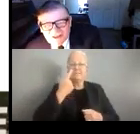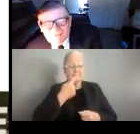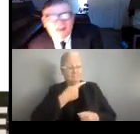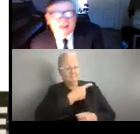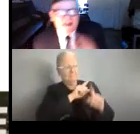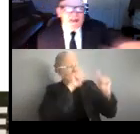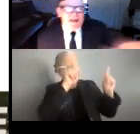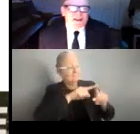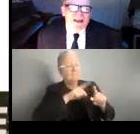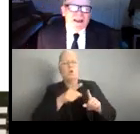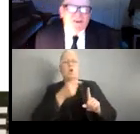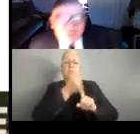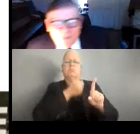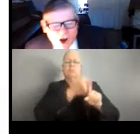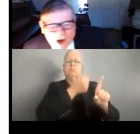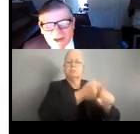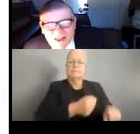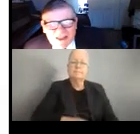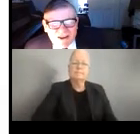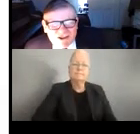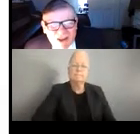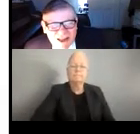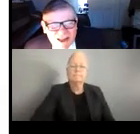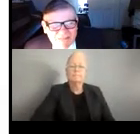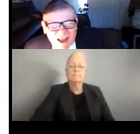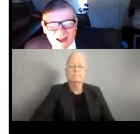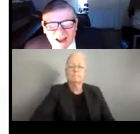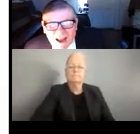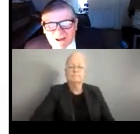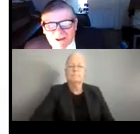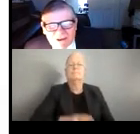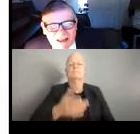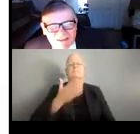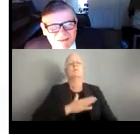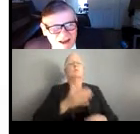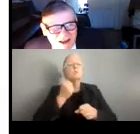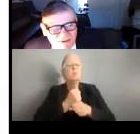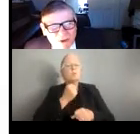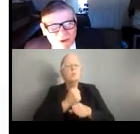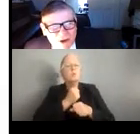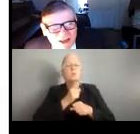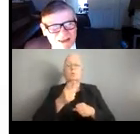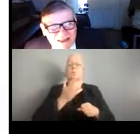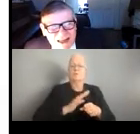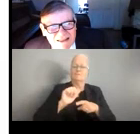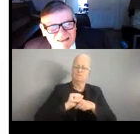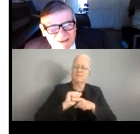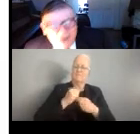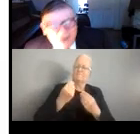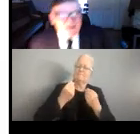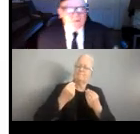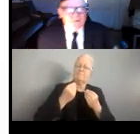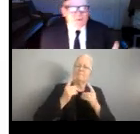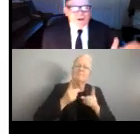this. In order to work, we need training to get ready for the workplace. And so